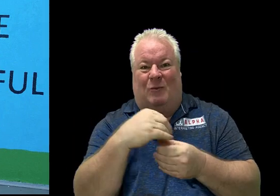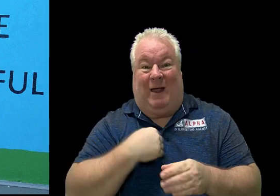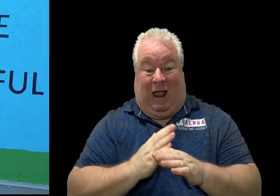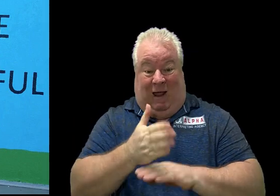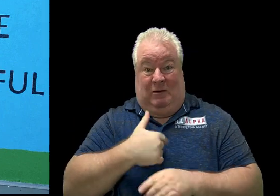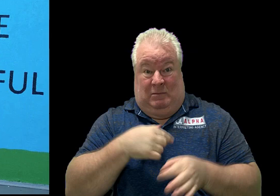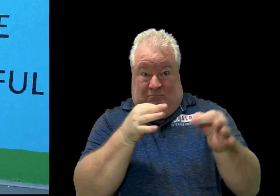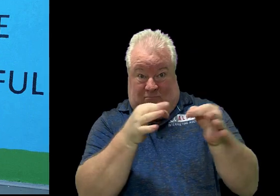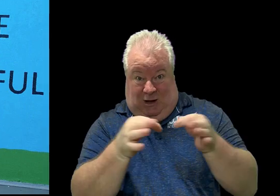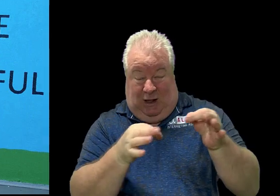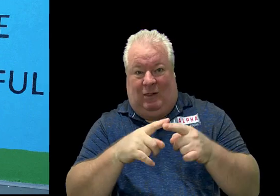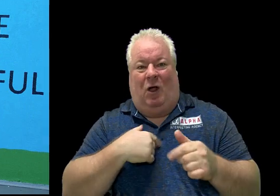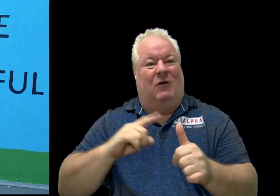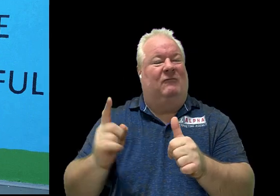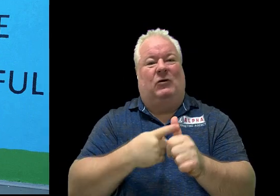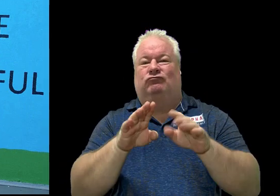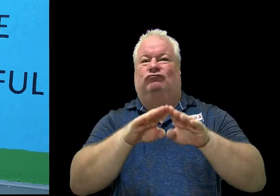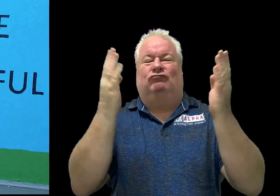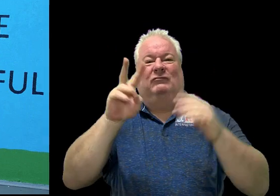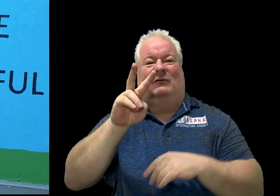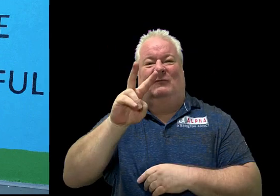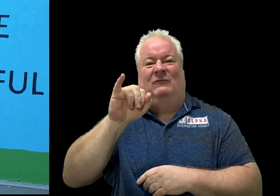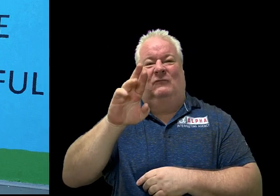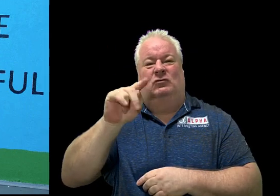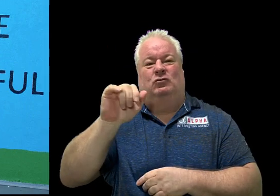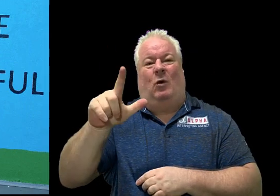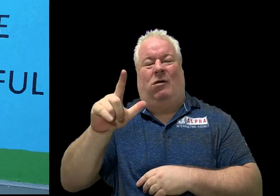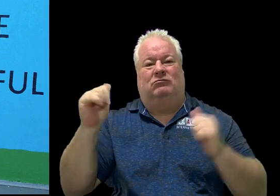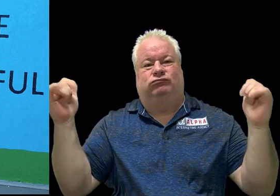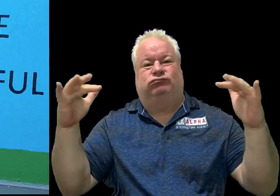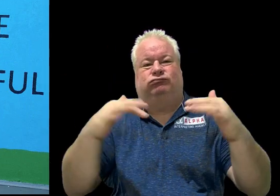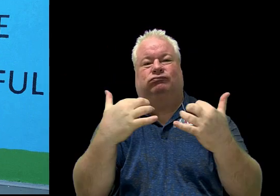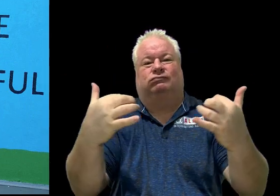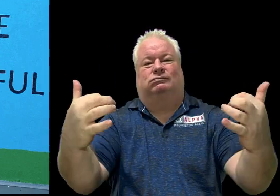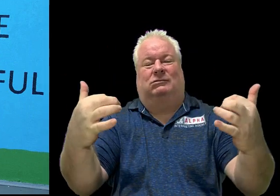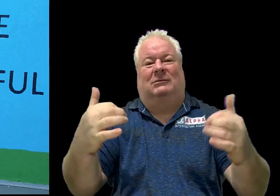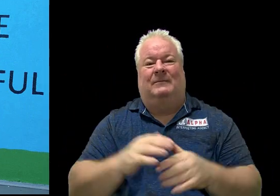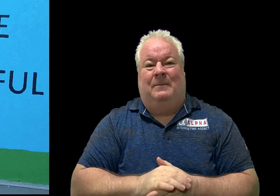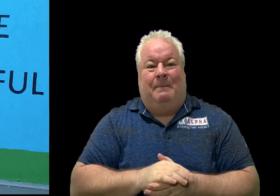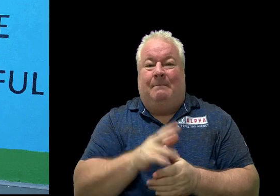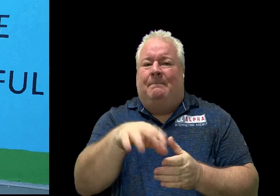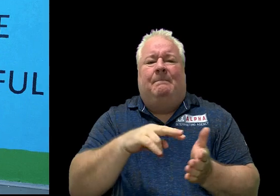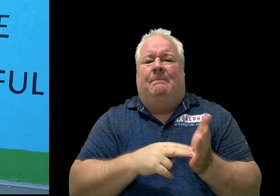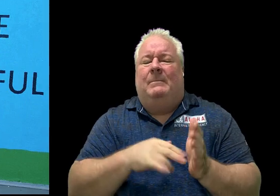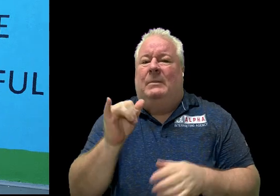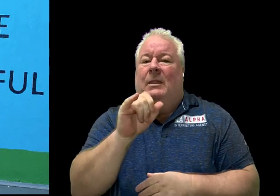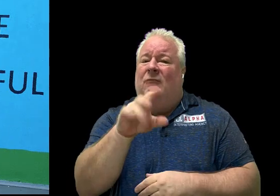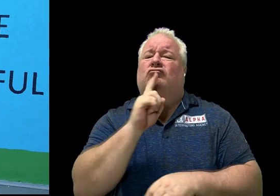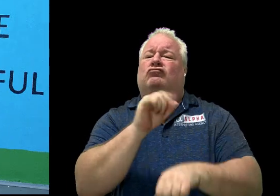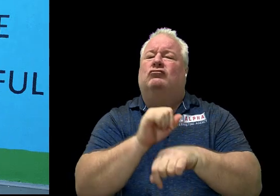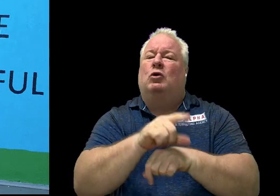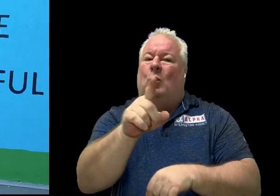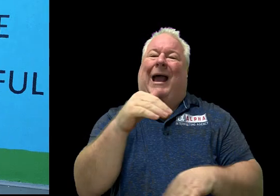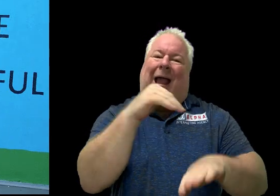this for our first virtual assembly. And that means that just like if you were at our